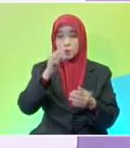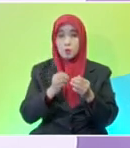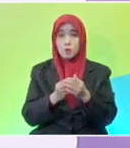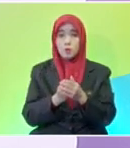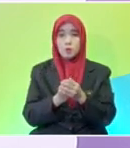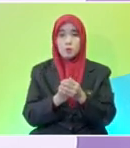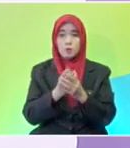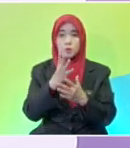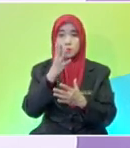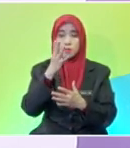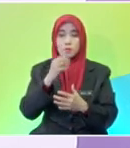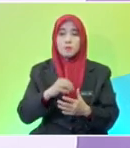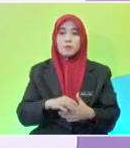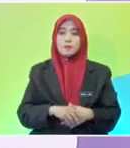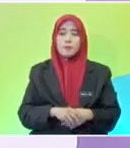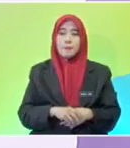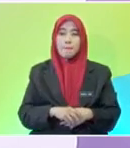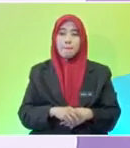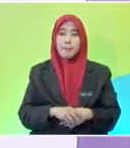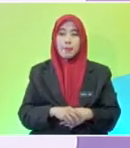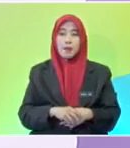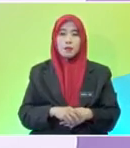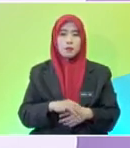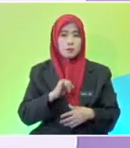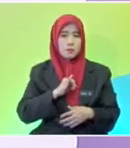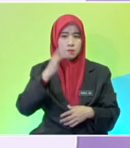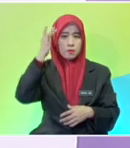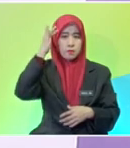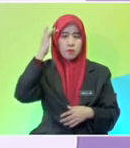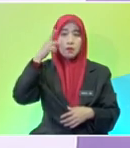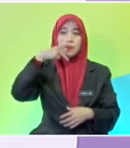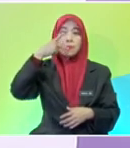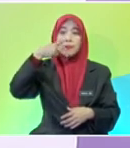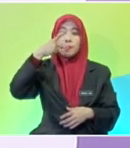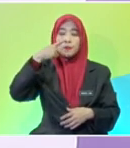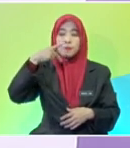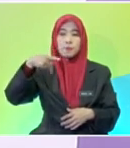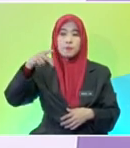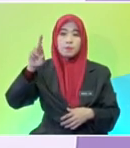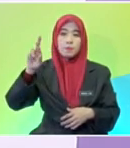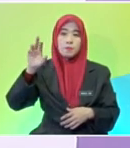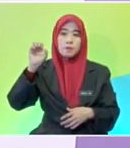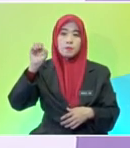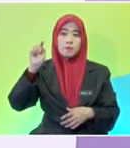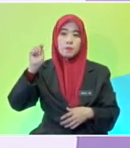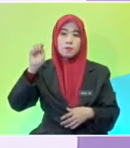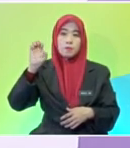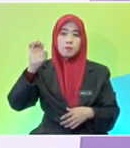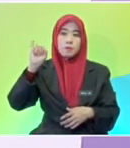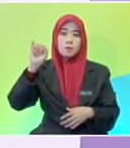was that just now that Teacher Devi mentioned? I think it's protein. All right. So number two is